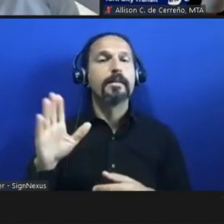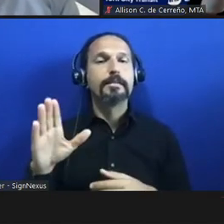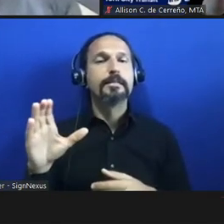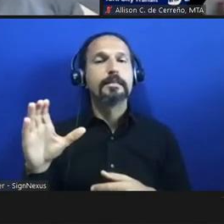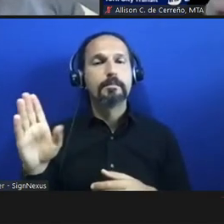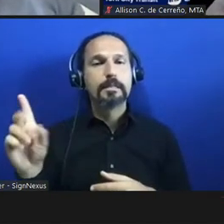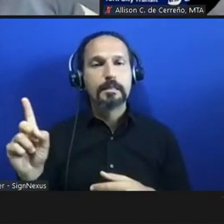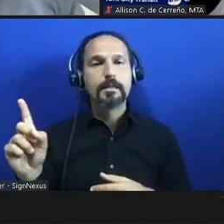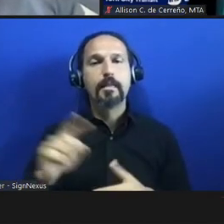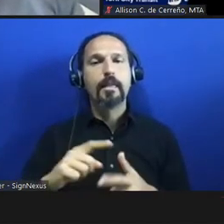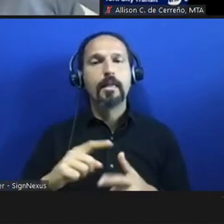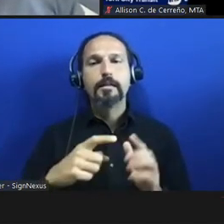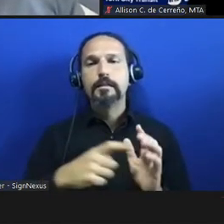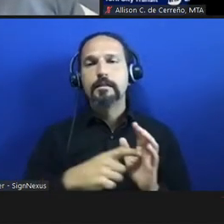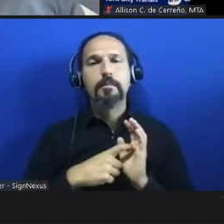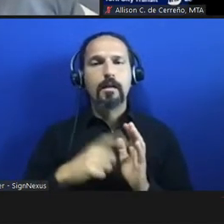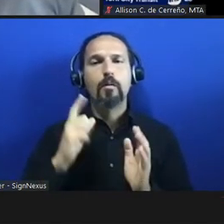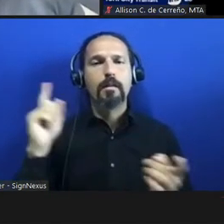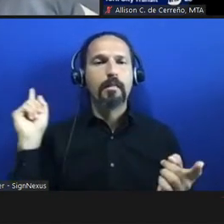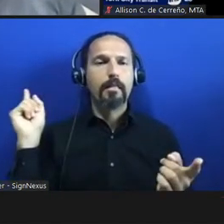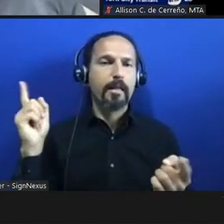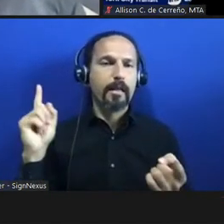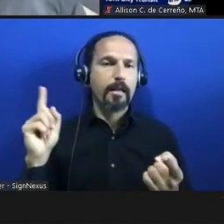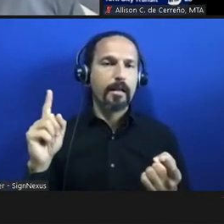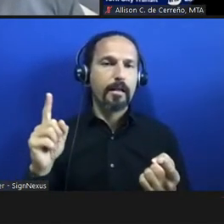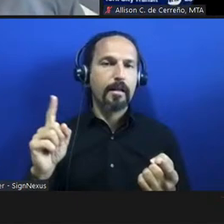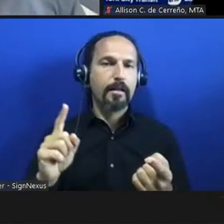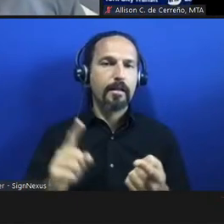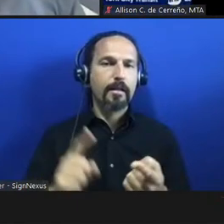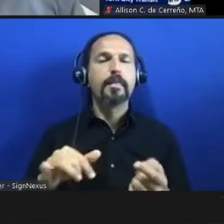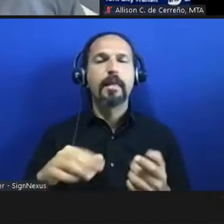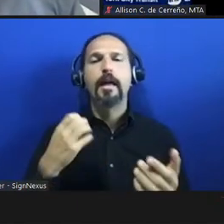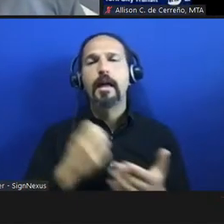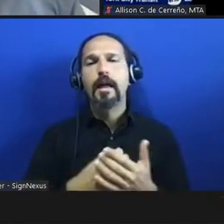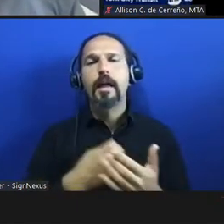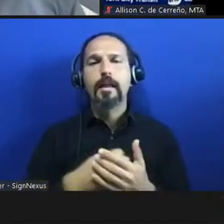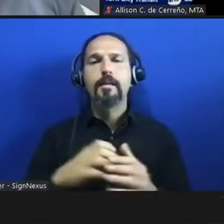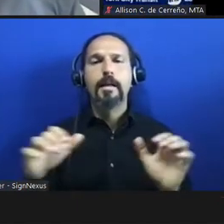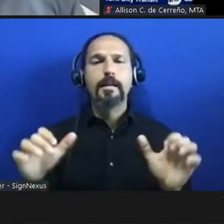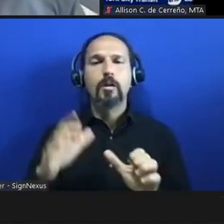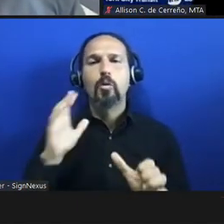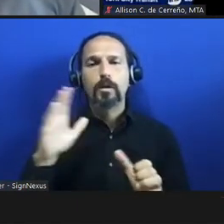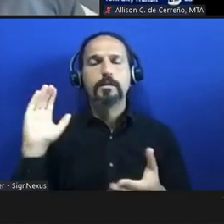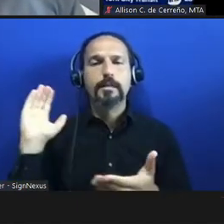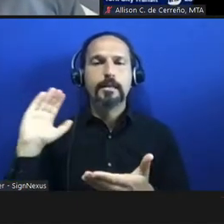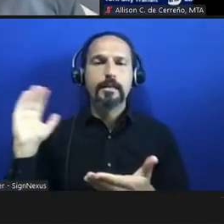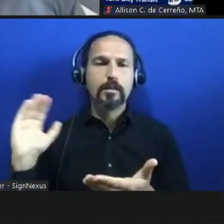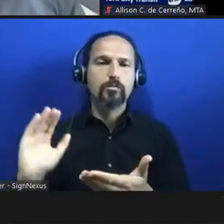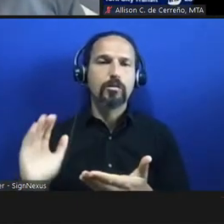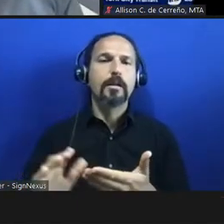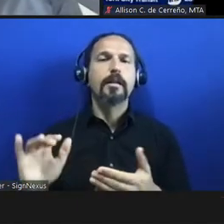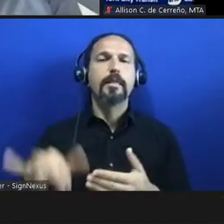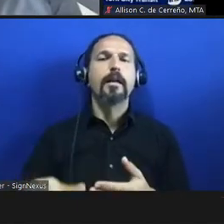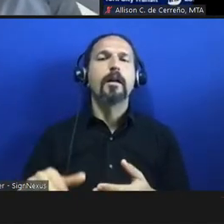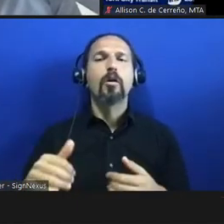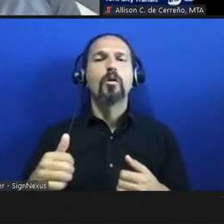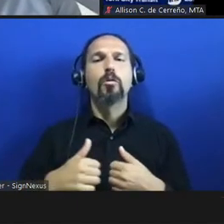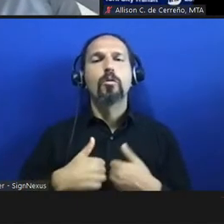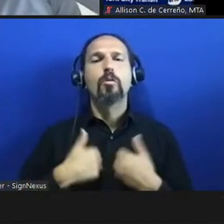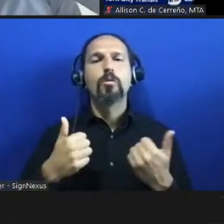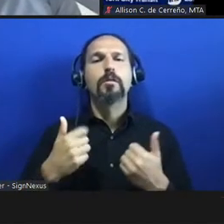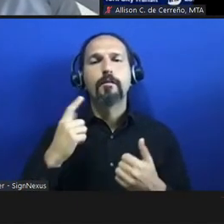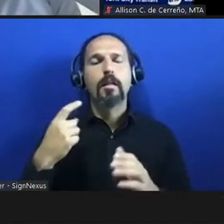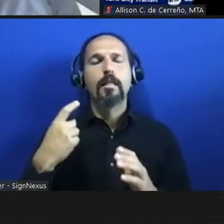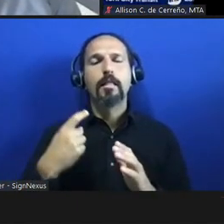in response demand will decline economic activity within the Zone will decrease while the cost of living will simultaneously increase